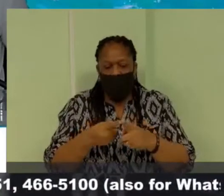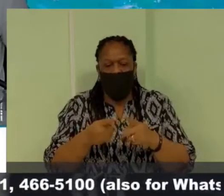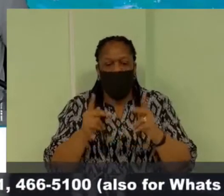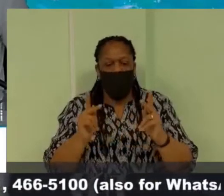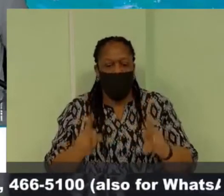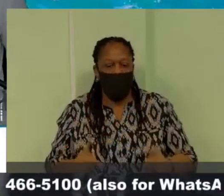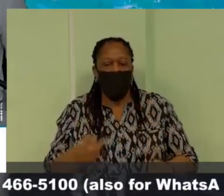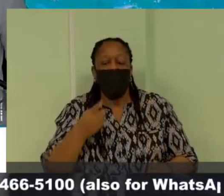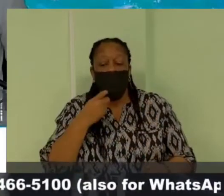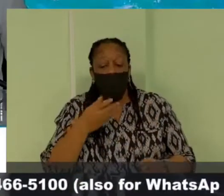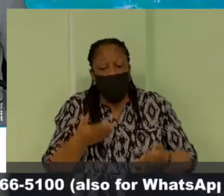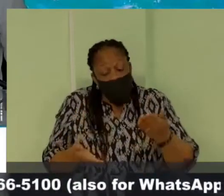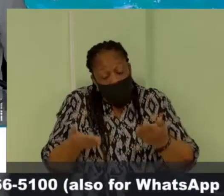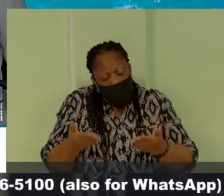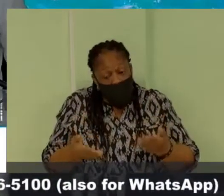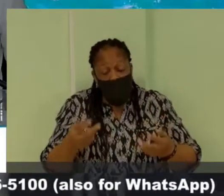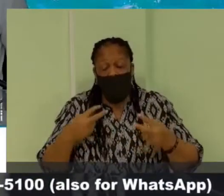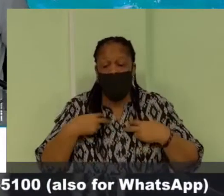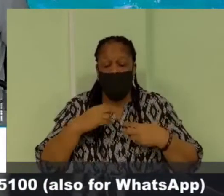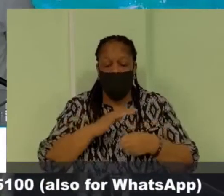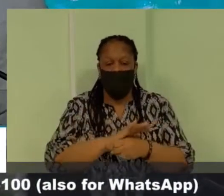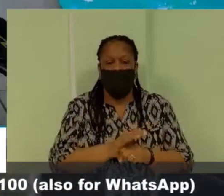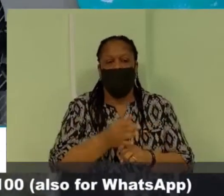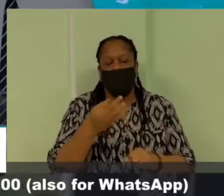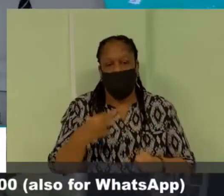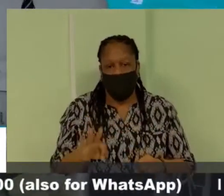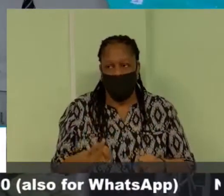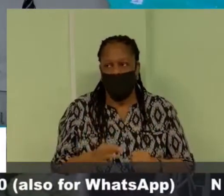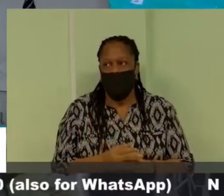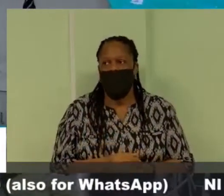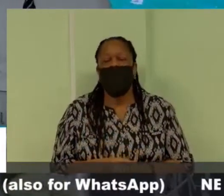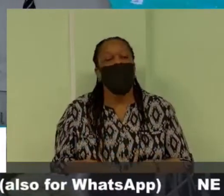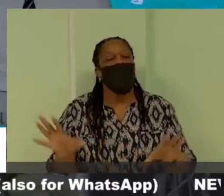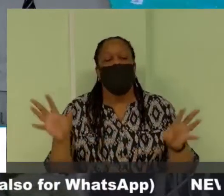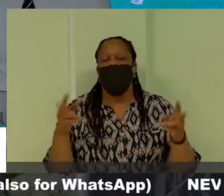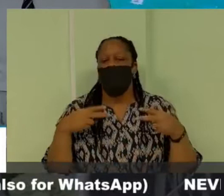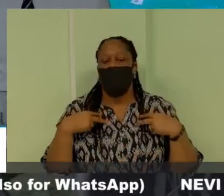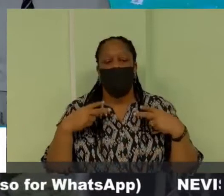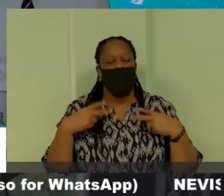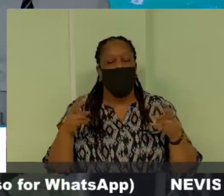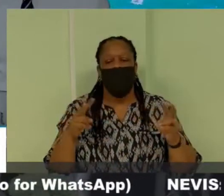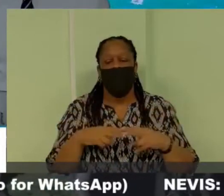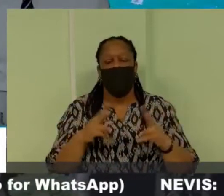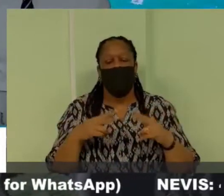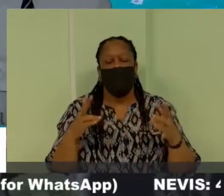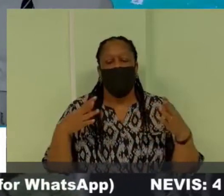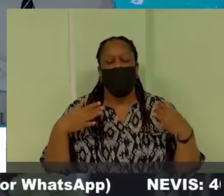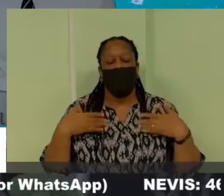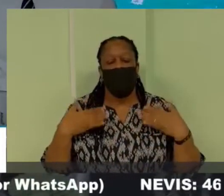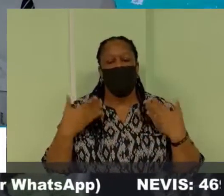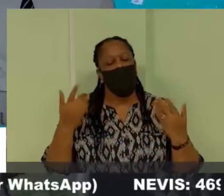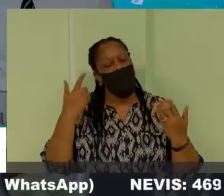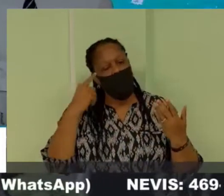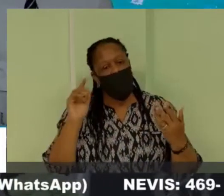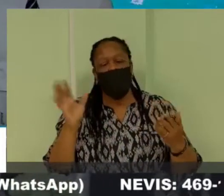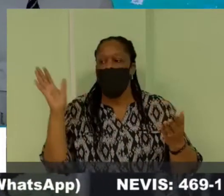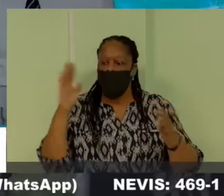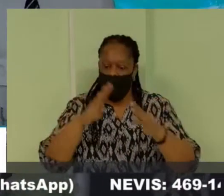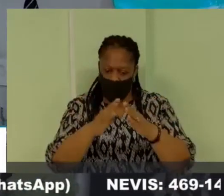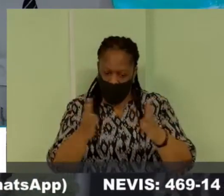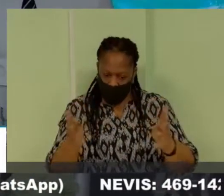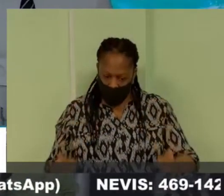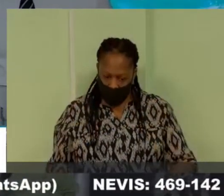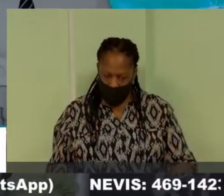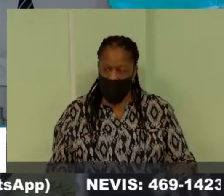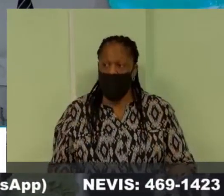potentially infected with COVID-19, I want to say how grateful we are for these aero boxes. They might appear simple,